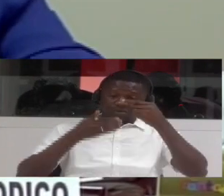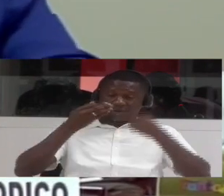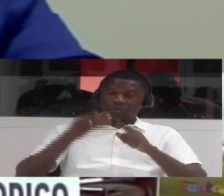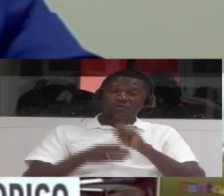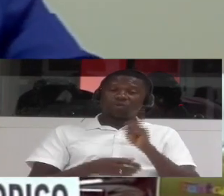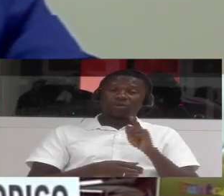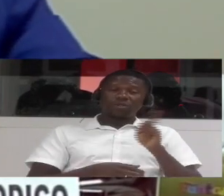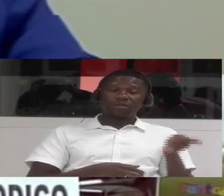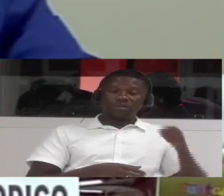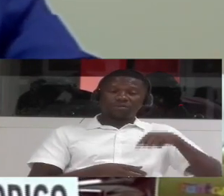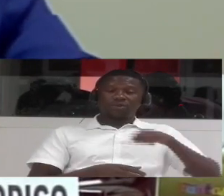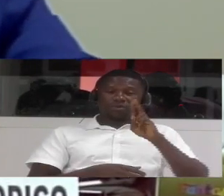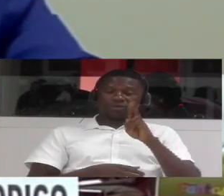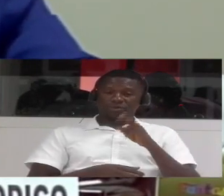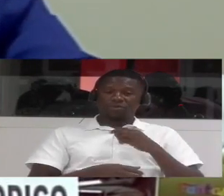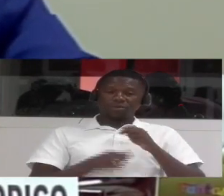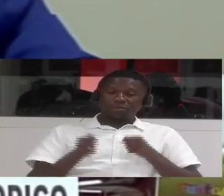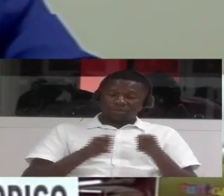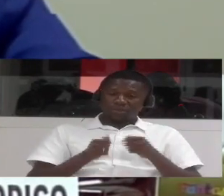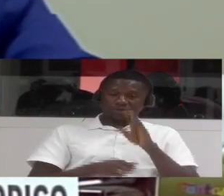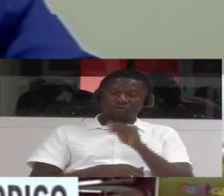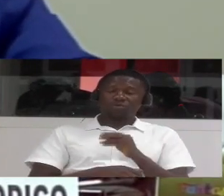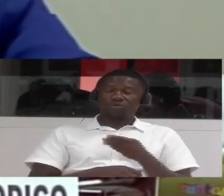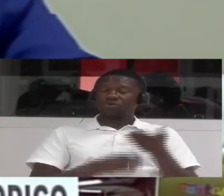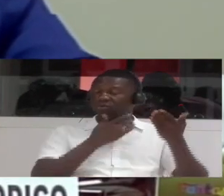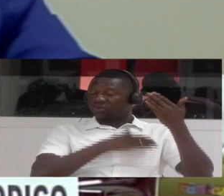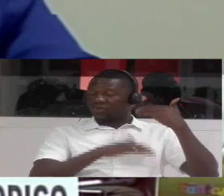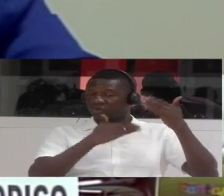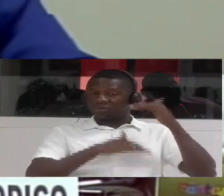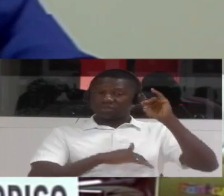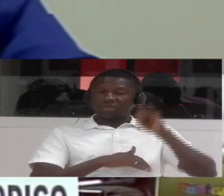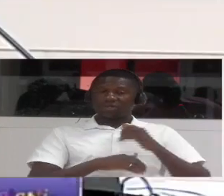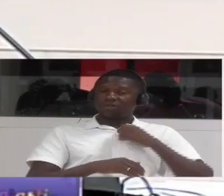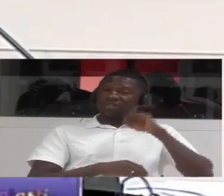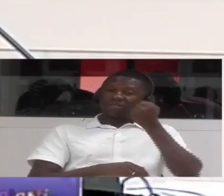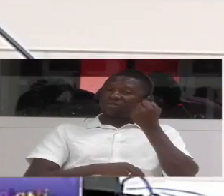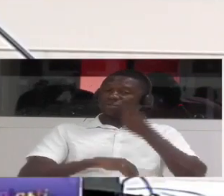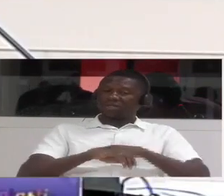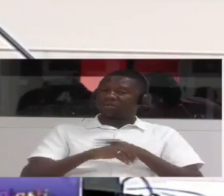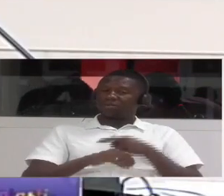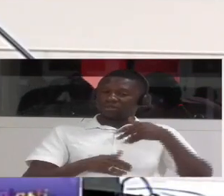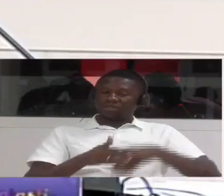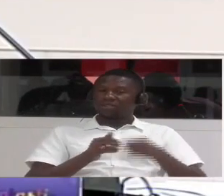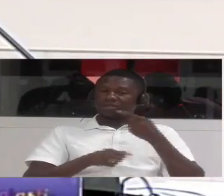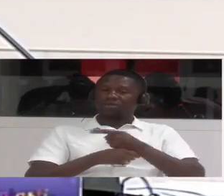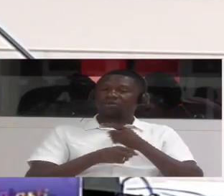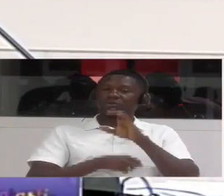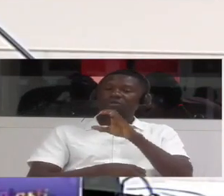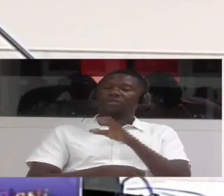to do during those years of difficulty in this country.